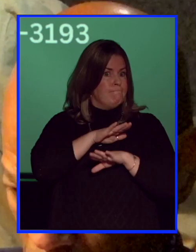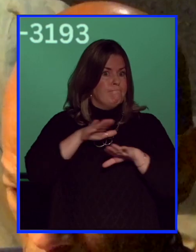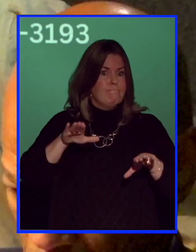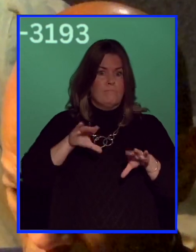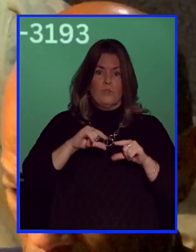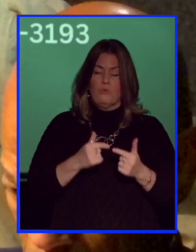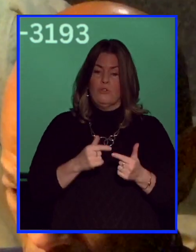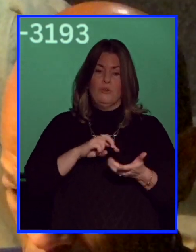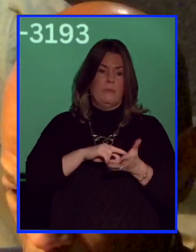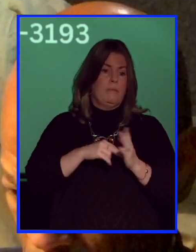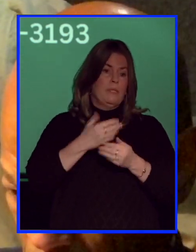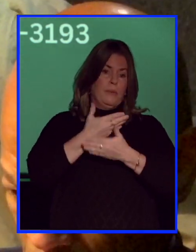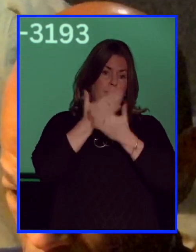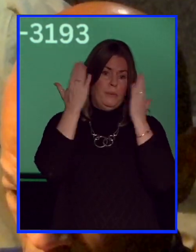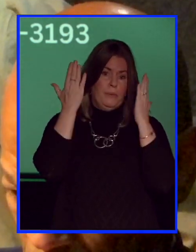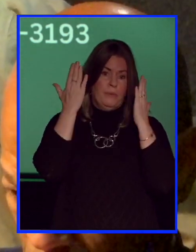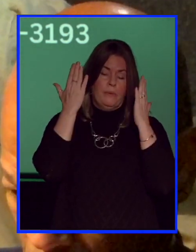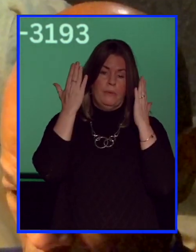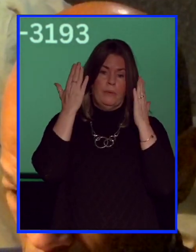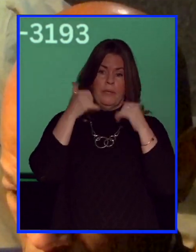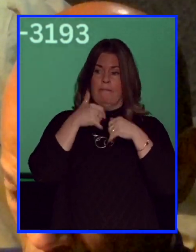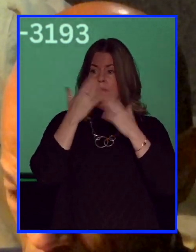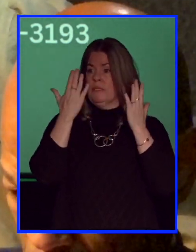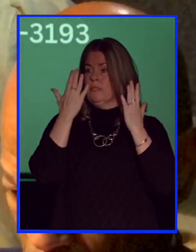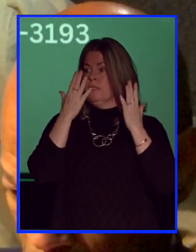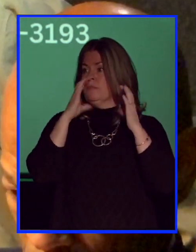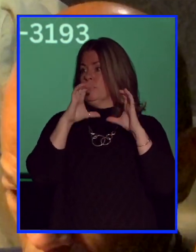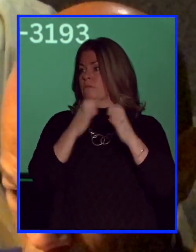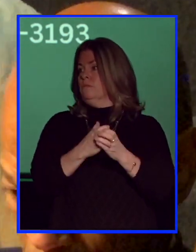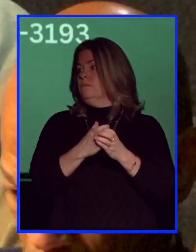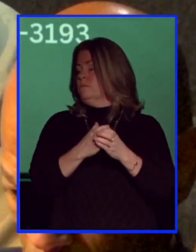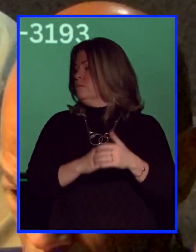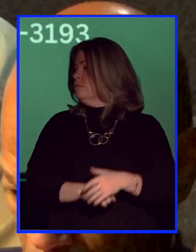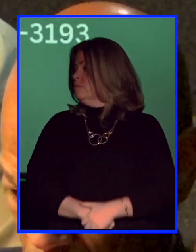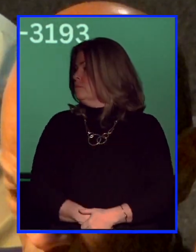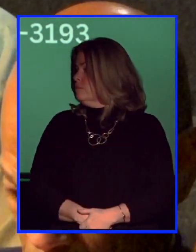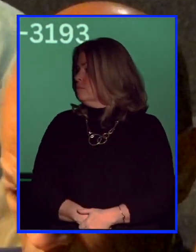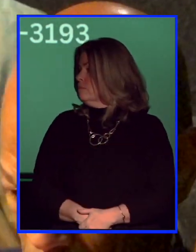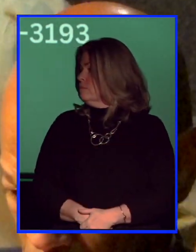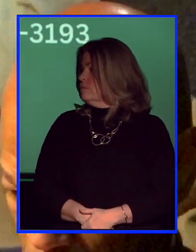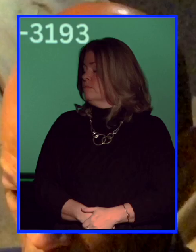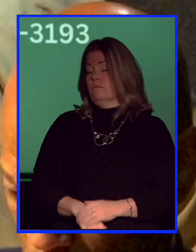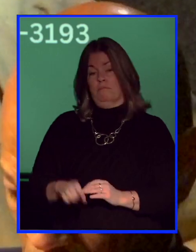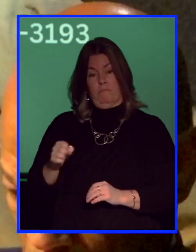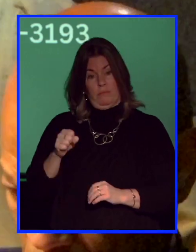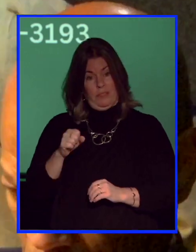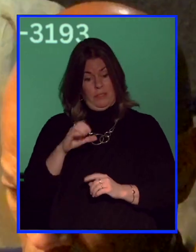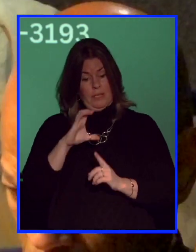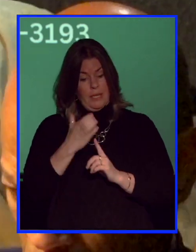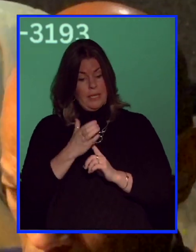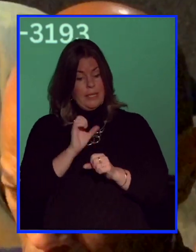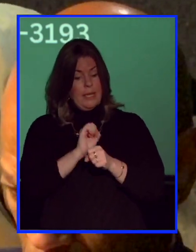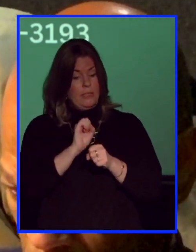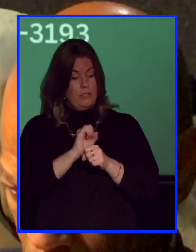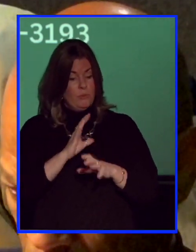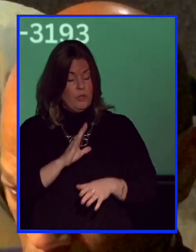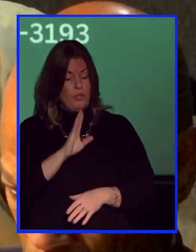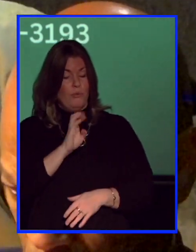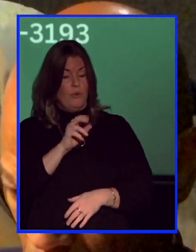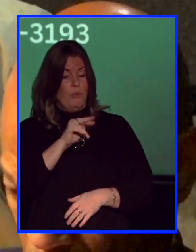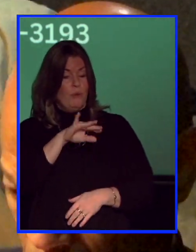invisible. We're the invisible nation. Yeah. And my caseworker, Bernie Sanders, was working with me